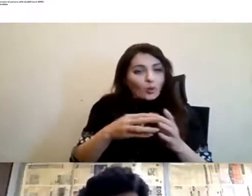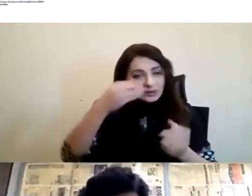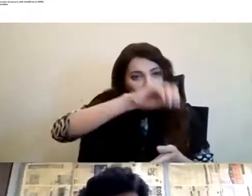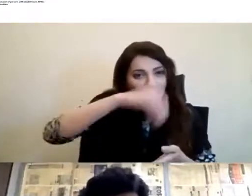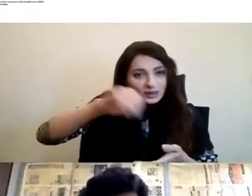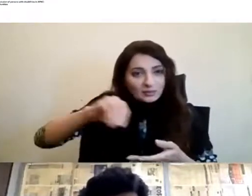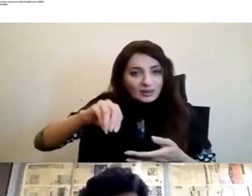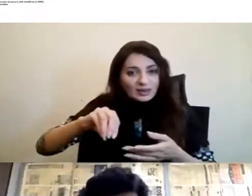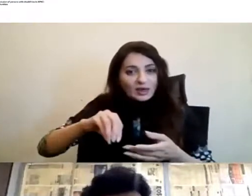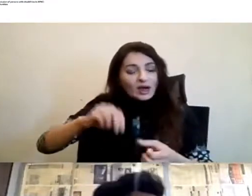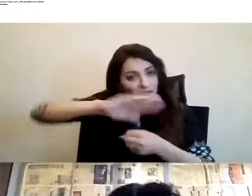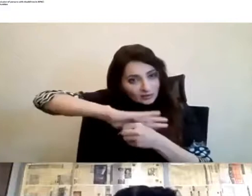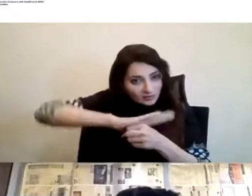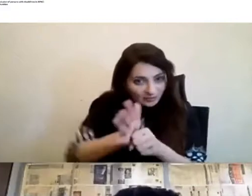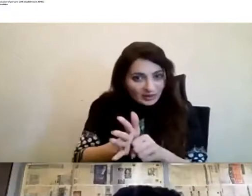pandemic?